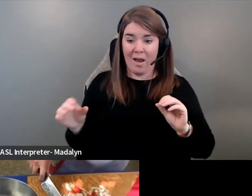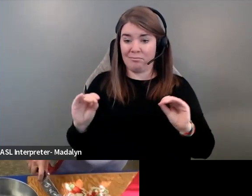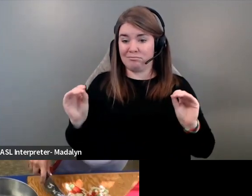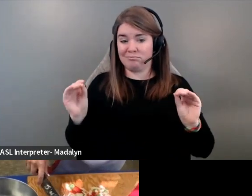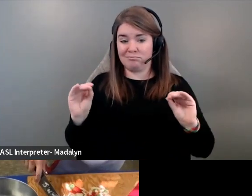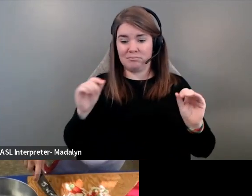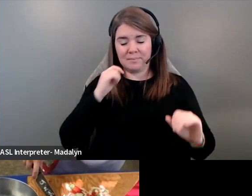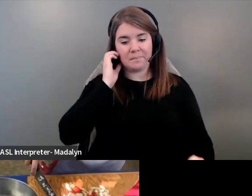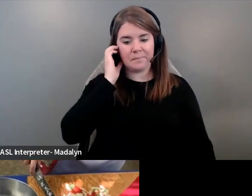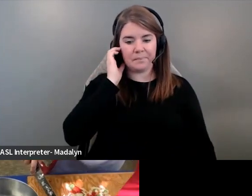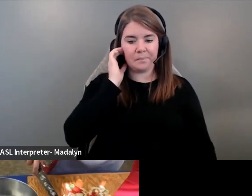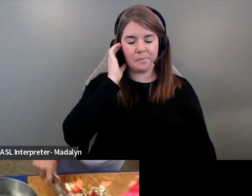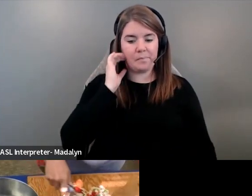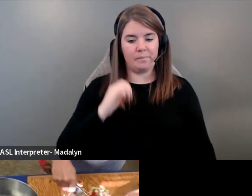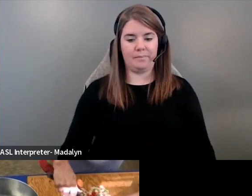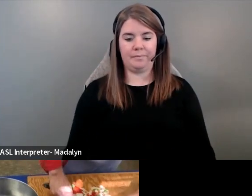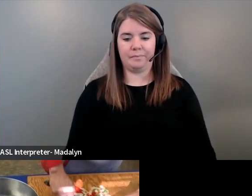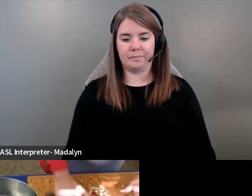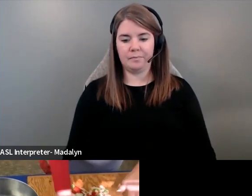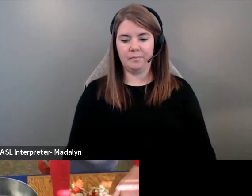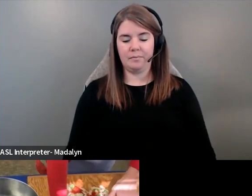going to take that one out. How it looks.